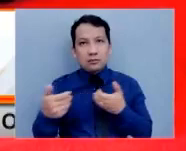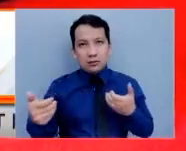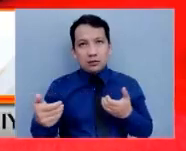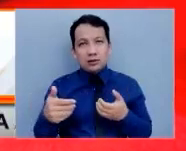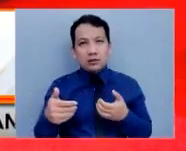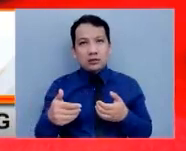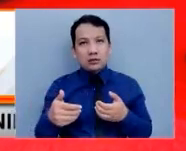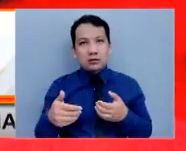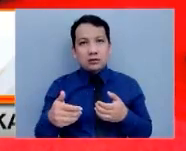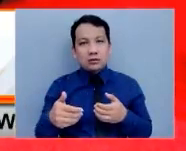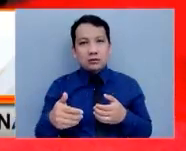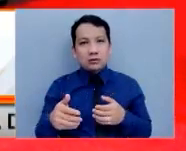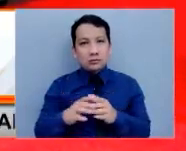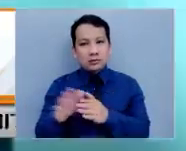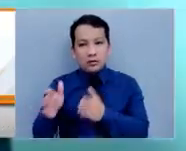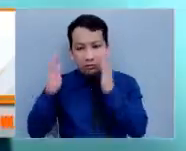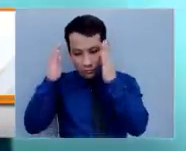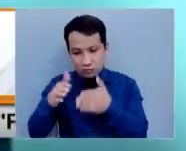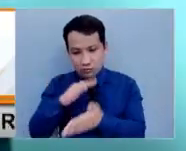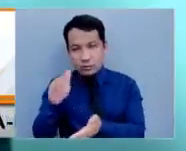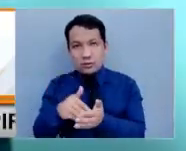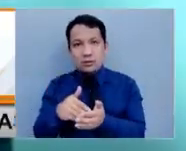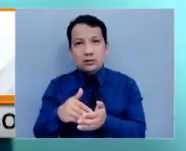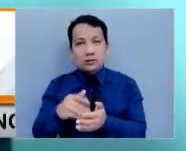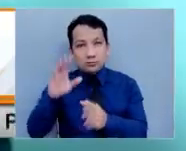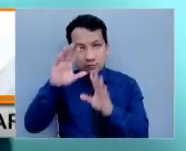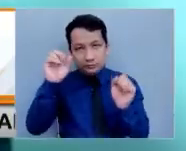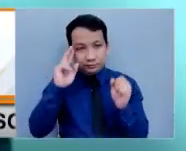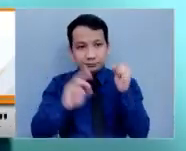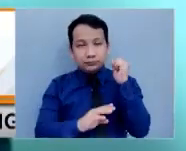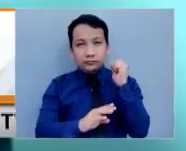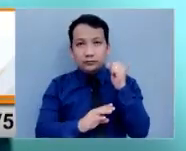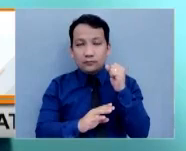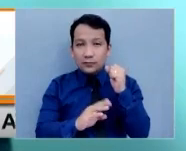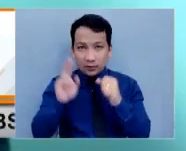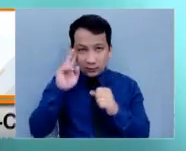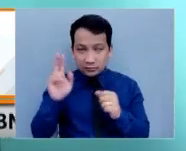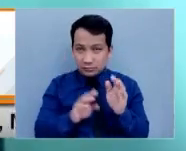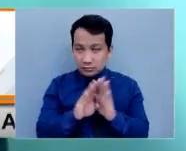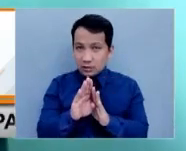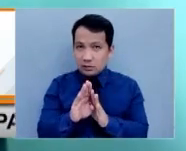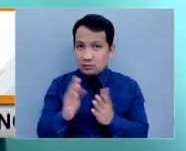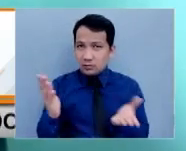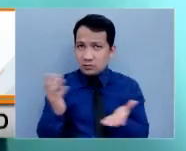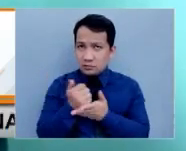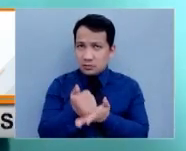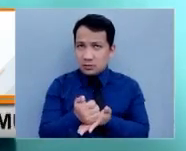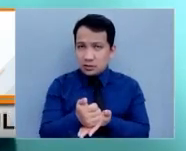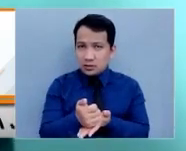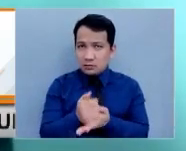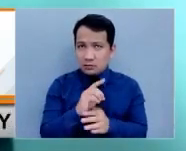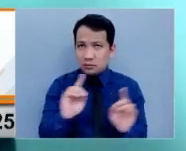foreign policy ni Marcos Jr. so far. So was this trip meant to help the Philippines with diplomacy?